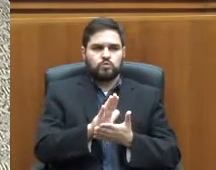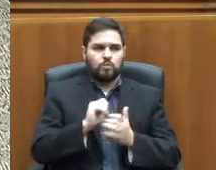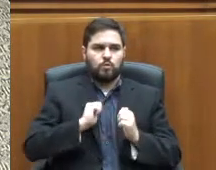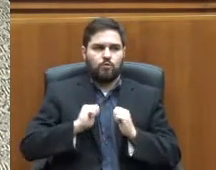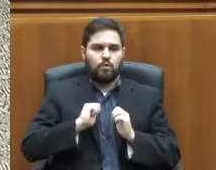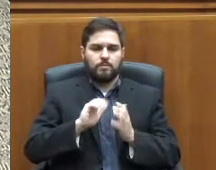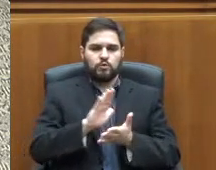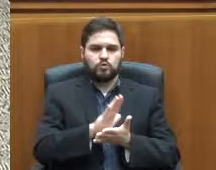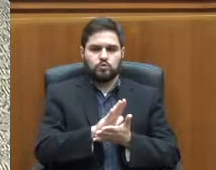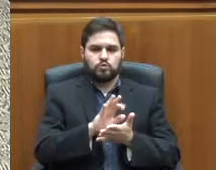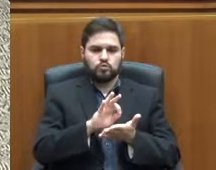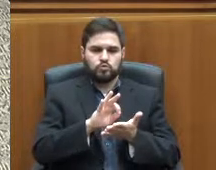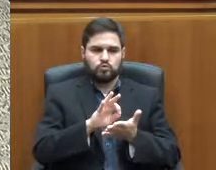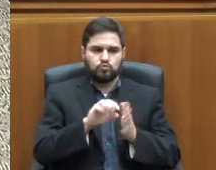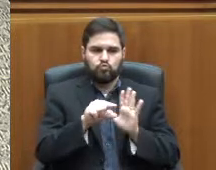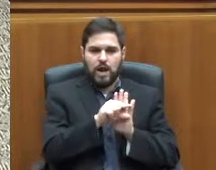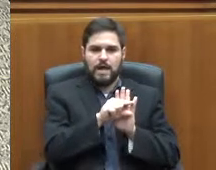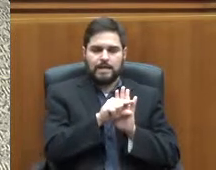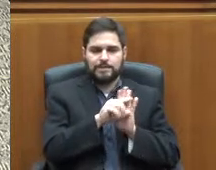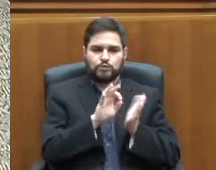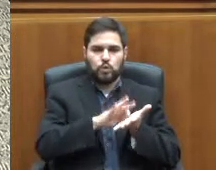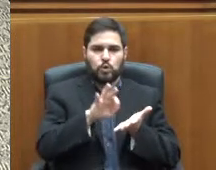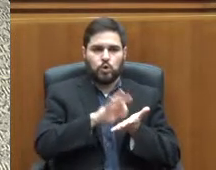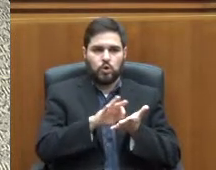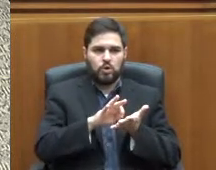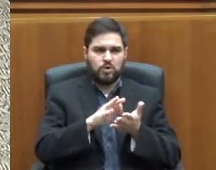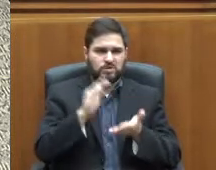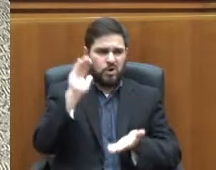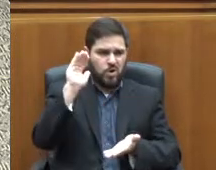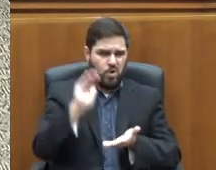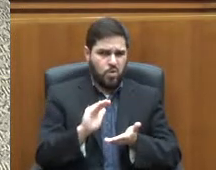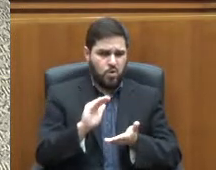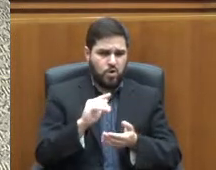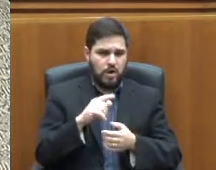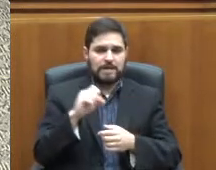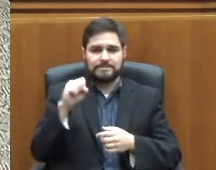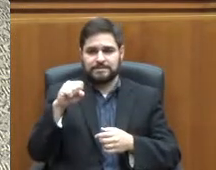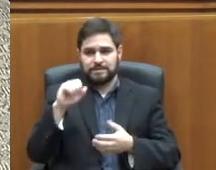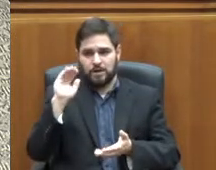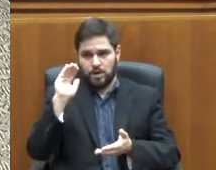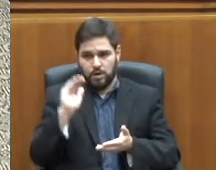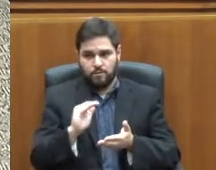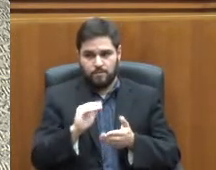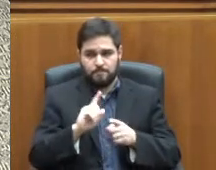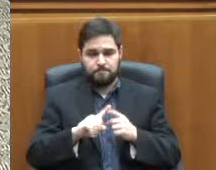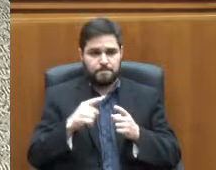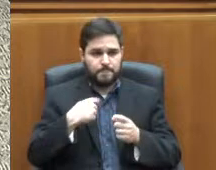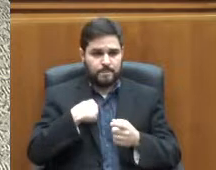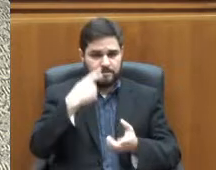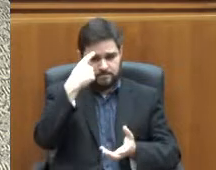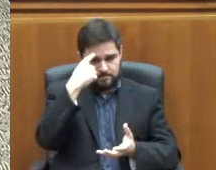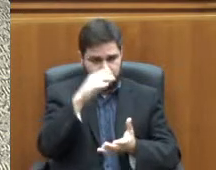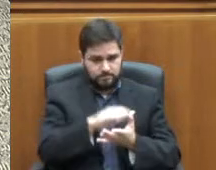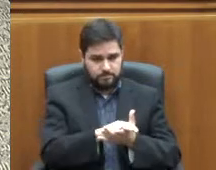grade compared to the East Bank schools? I imagine it's lower. It is lower, and so I